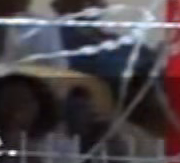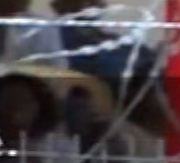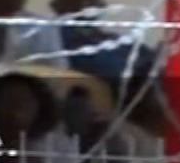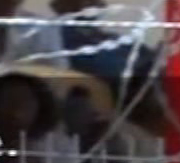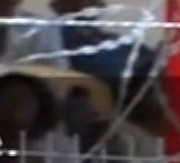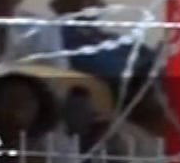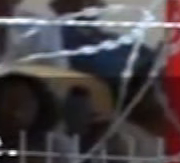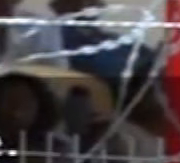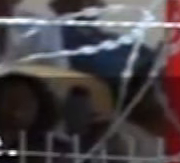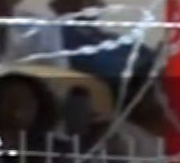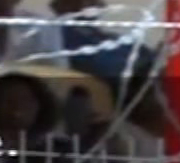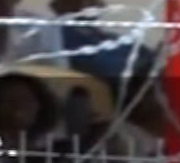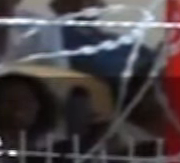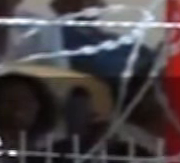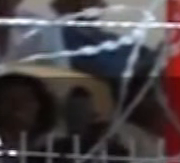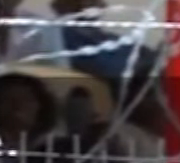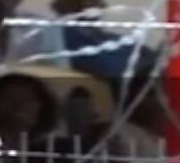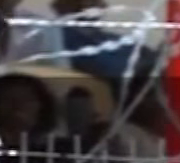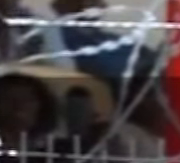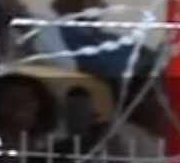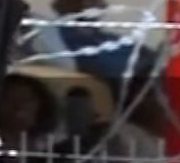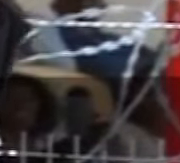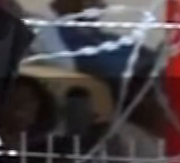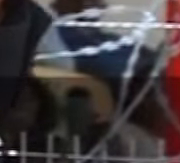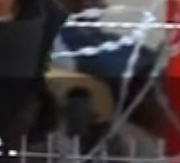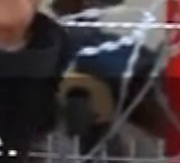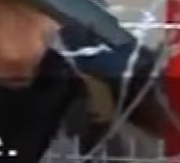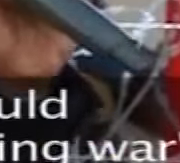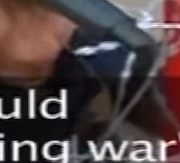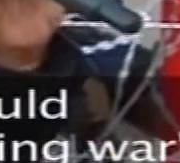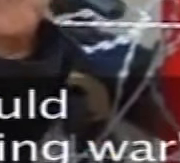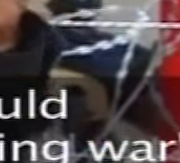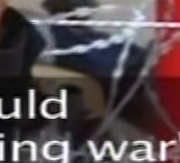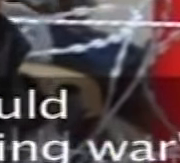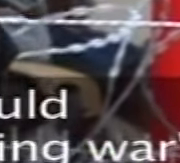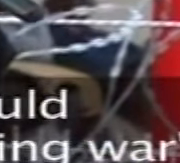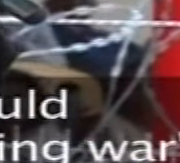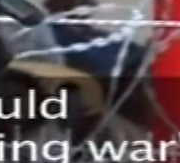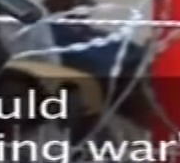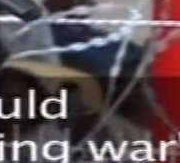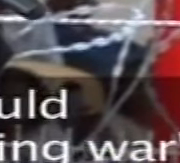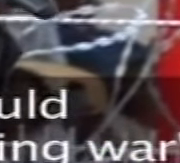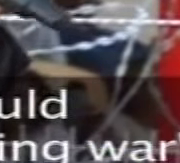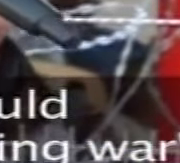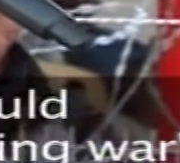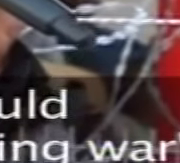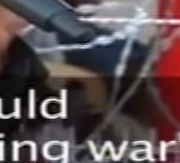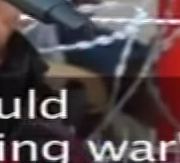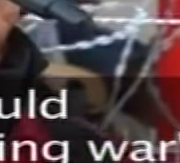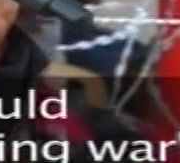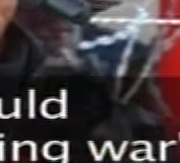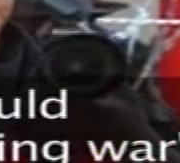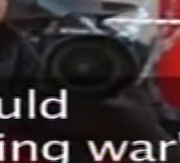Kenya, sisi hatuna haja na vita, lakini hatuogopi mtu yeyote. Niwarama,